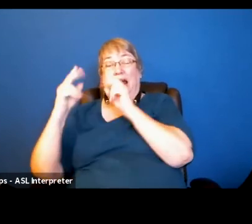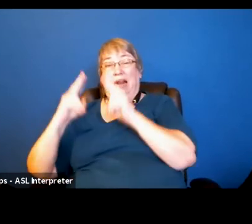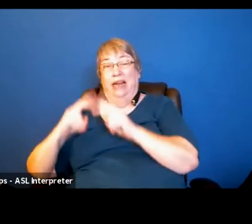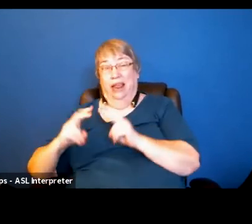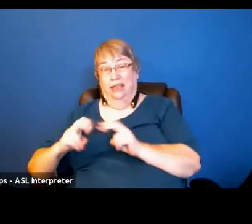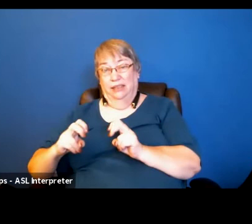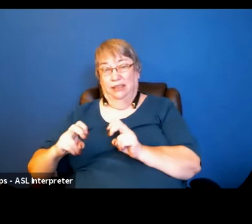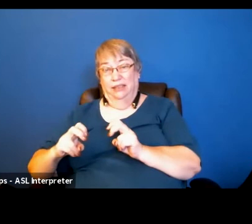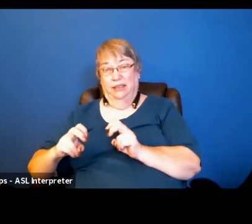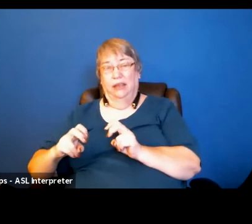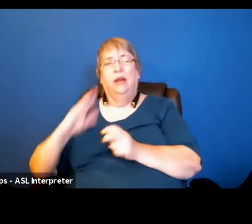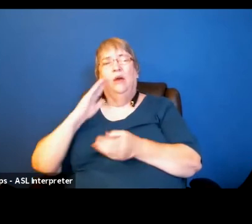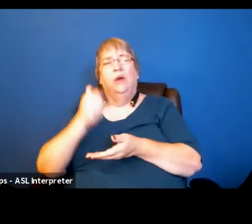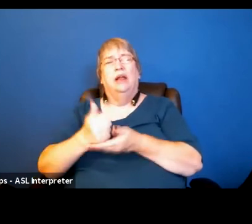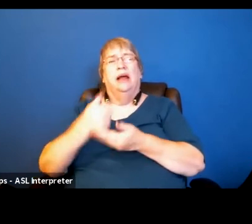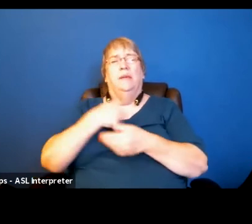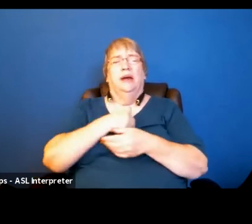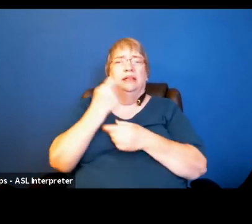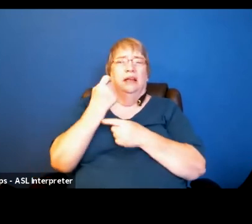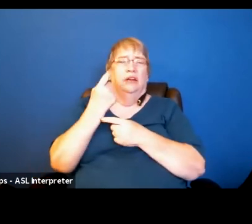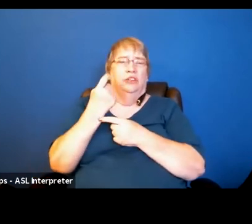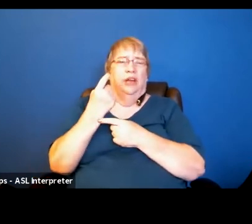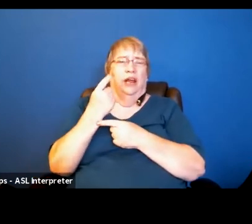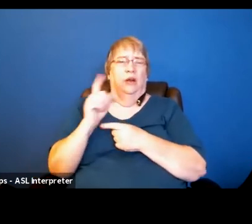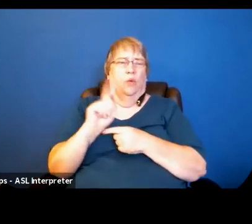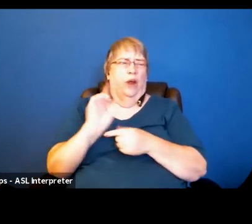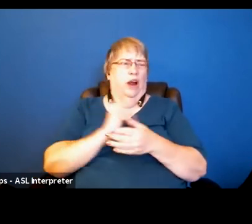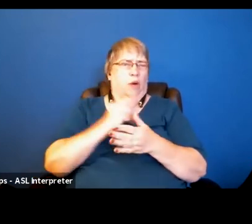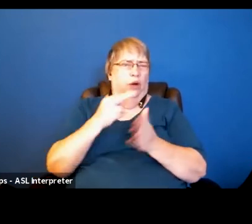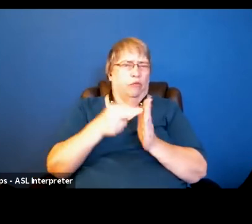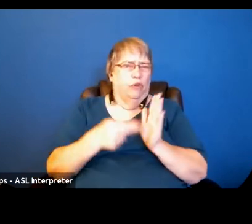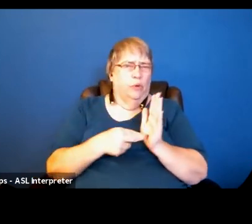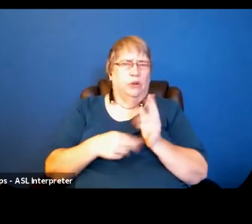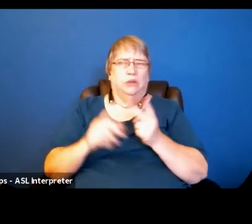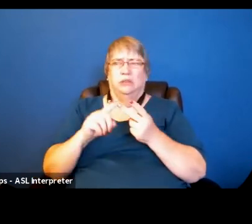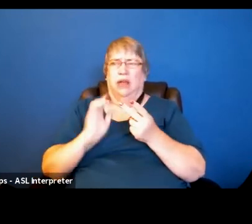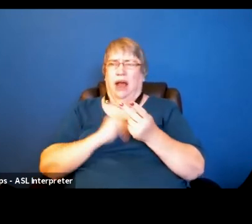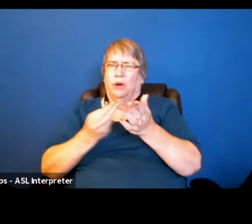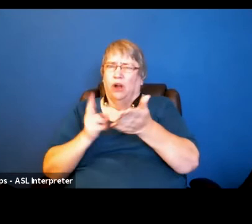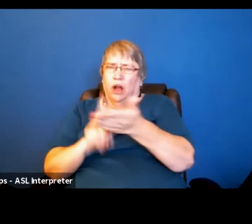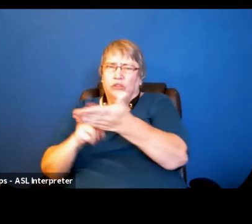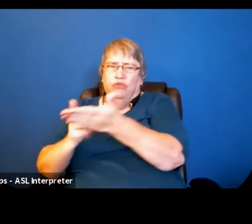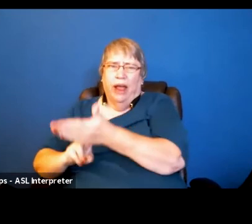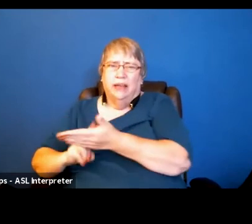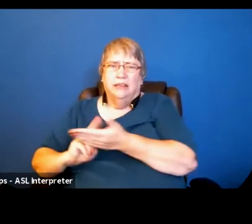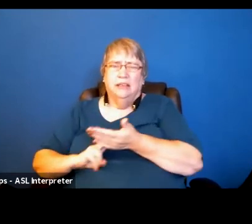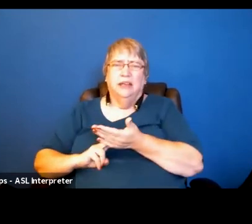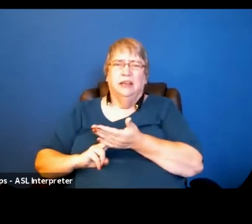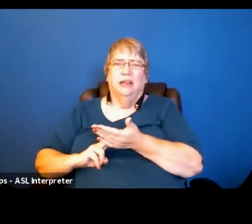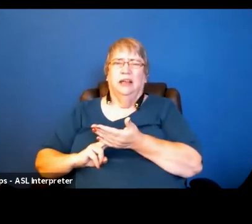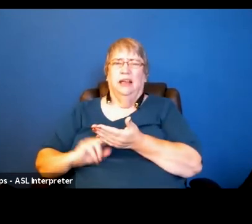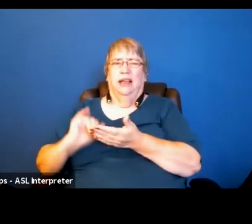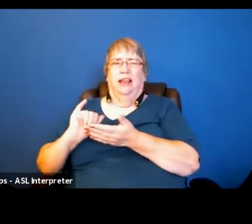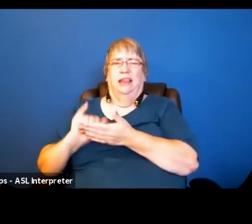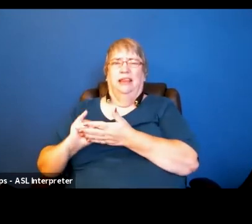can understand where our rules, our contracts that impact